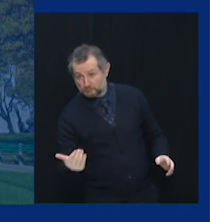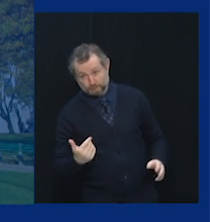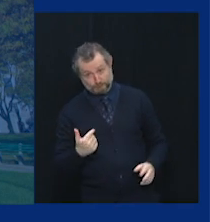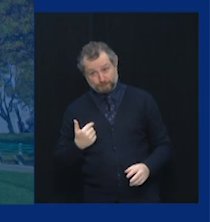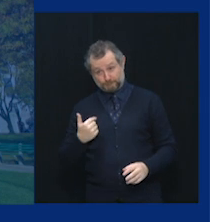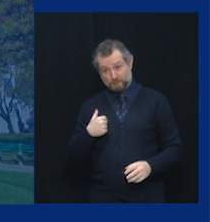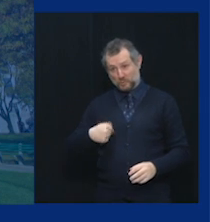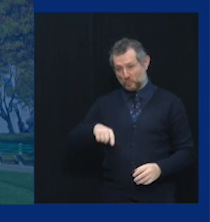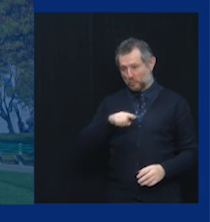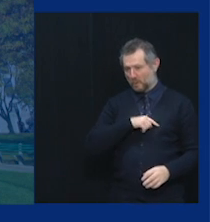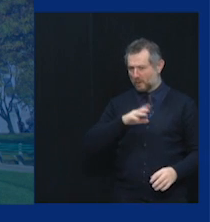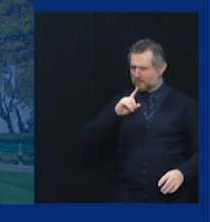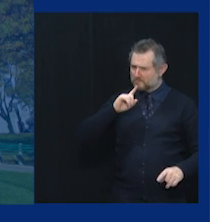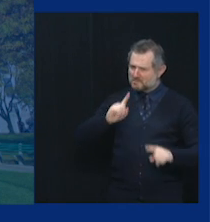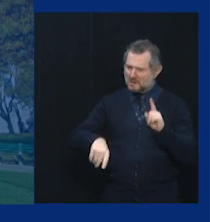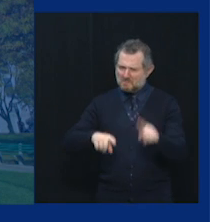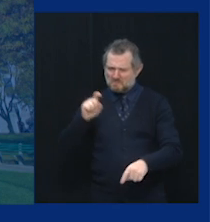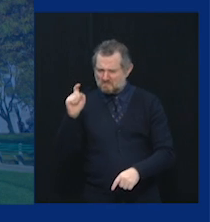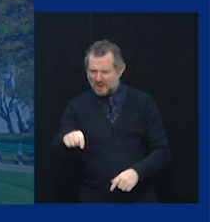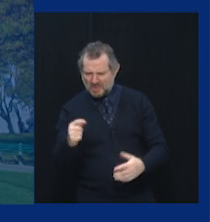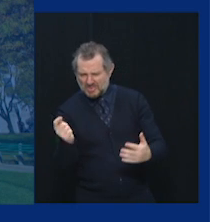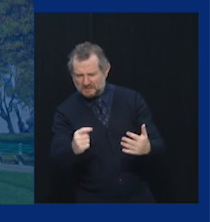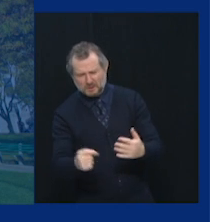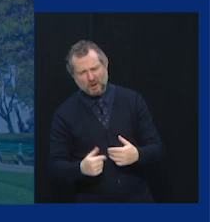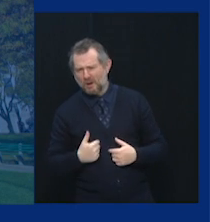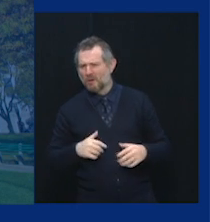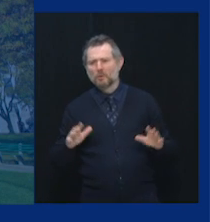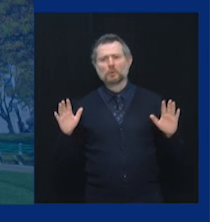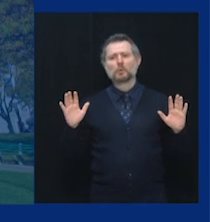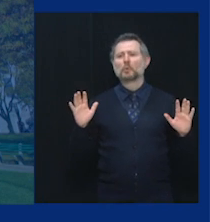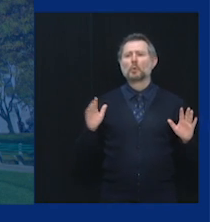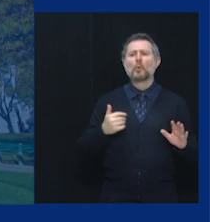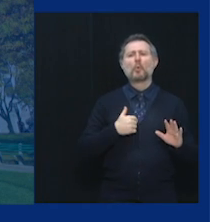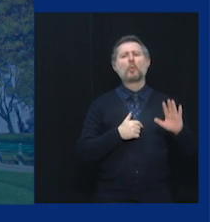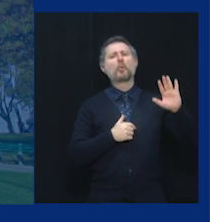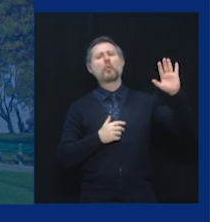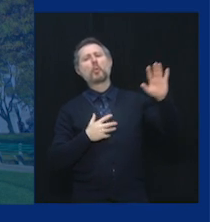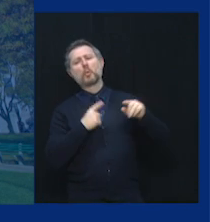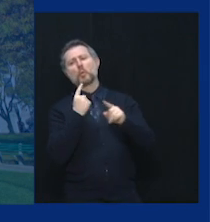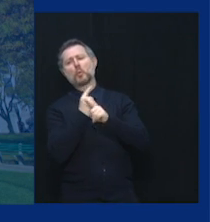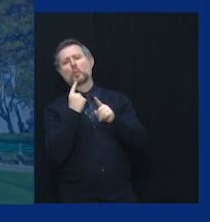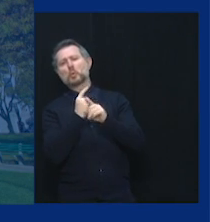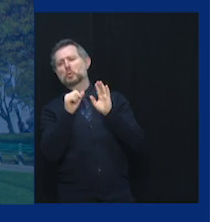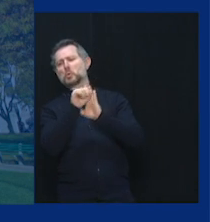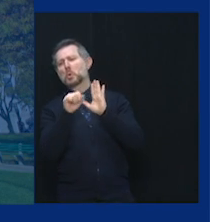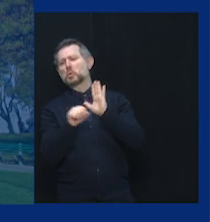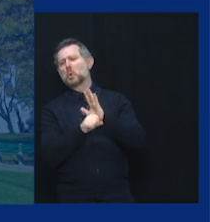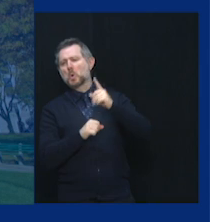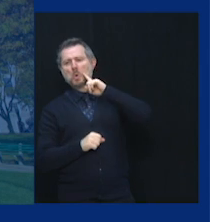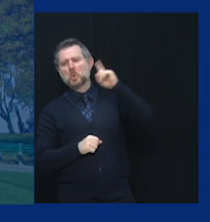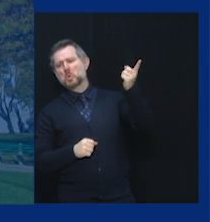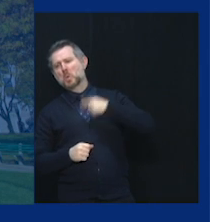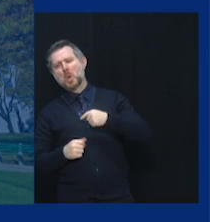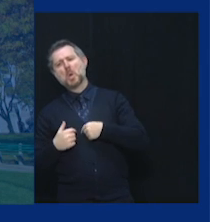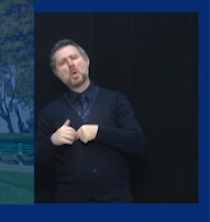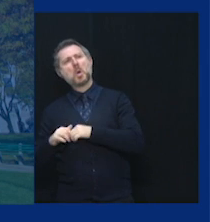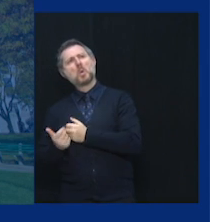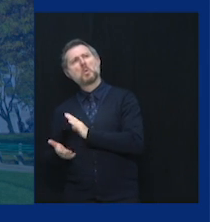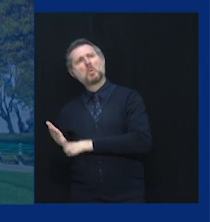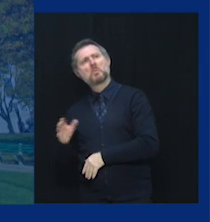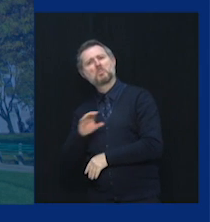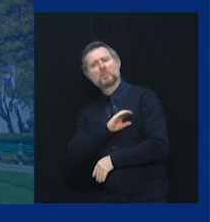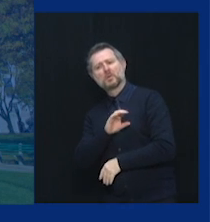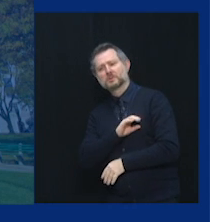in the plan. Oh, state government is telling us how to police. No, we're not telling you how to